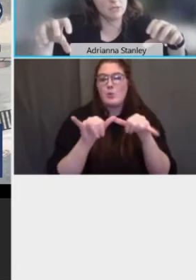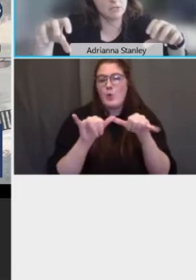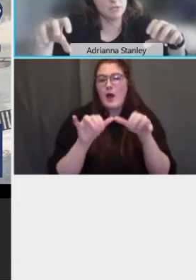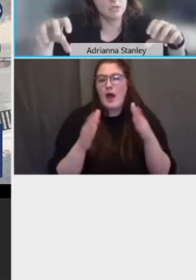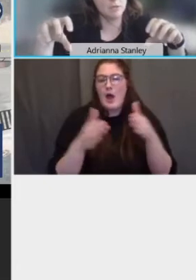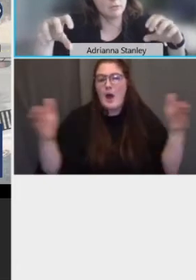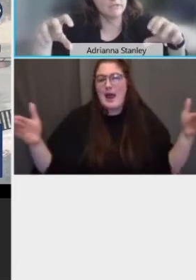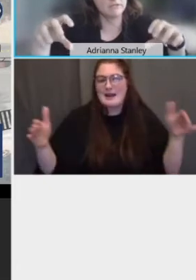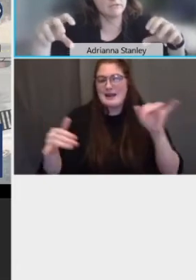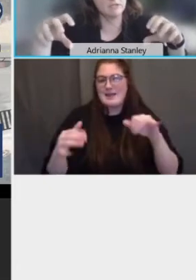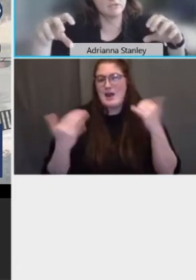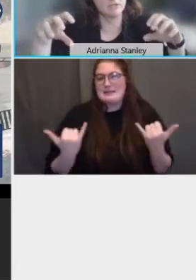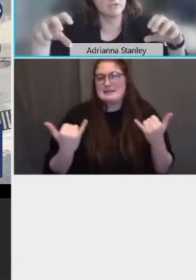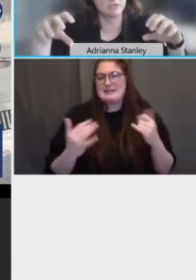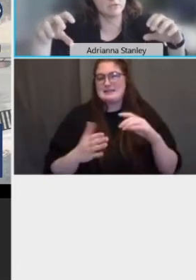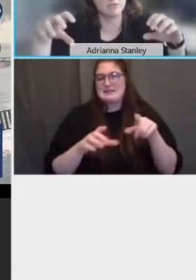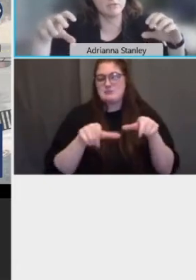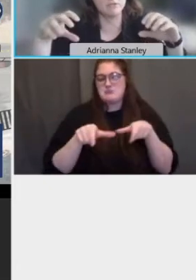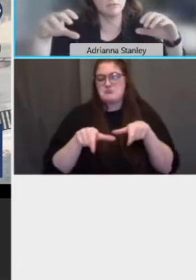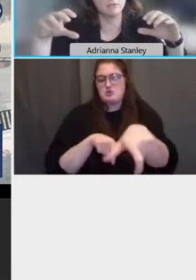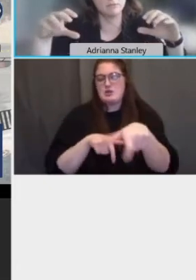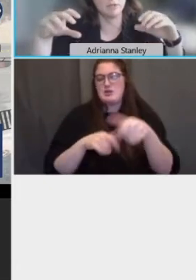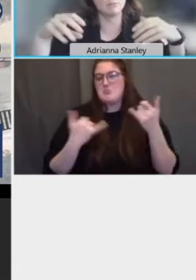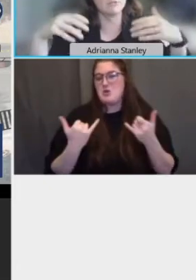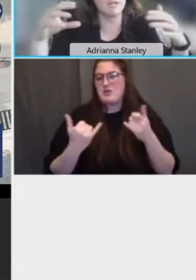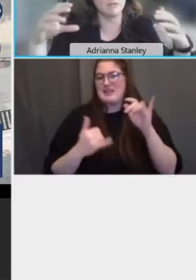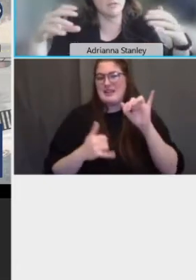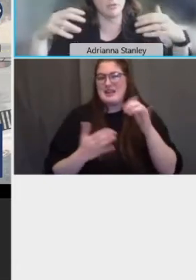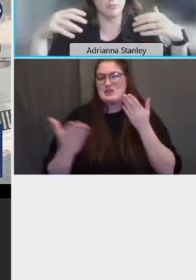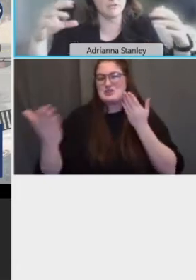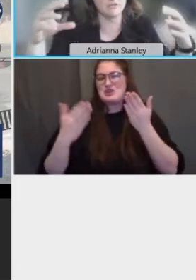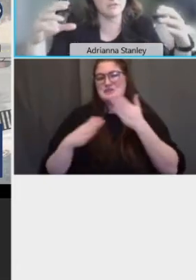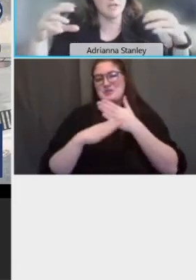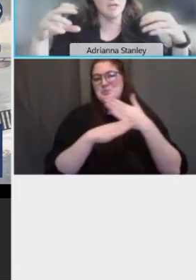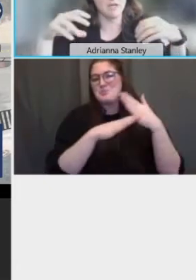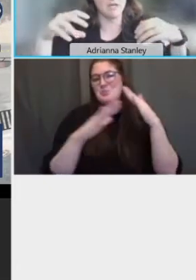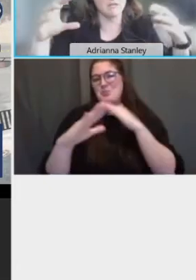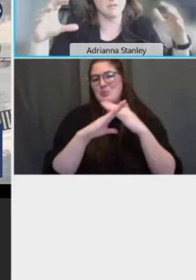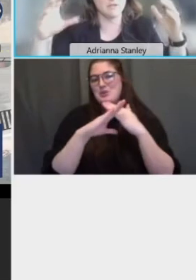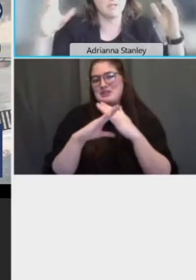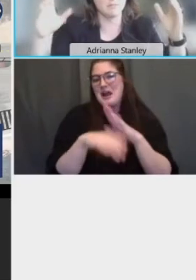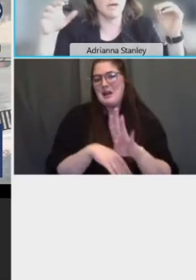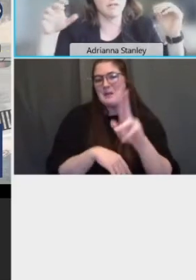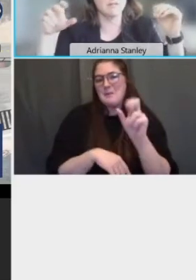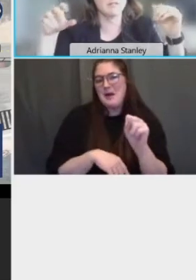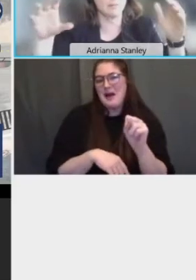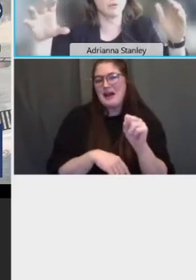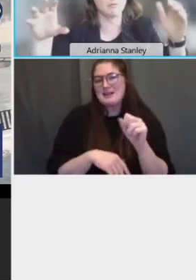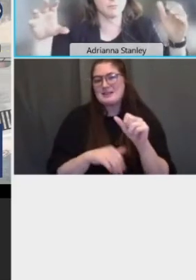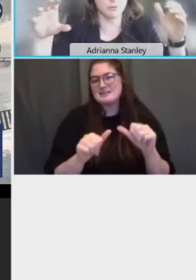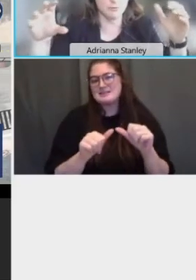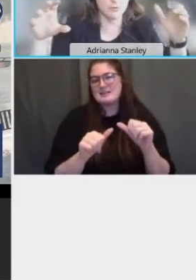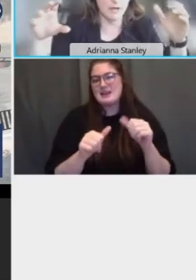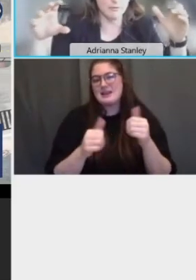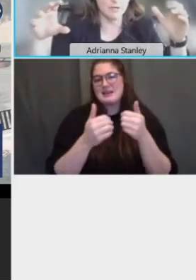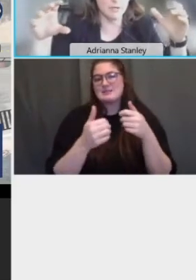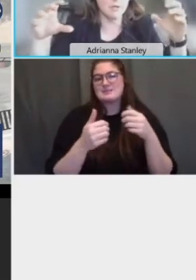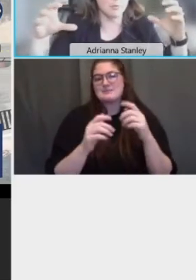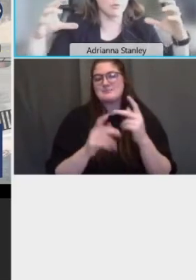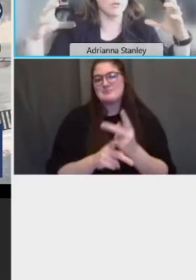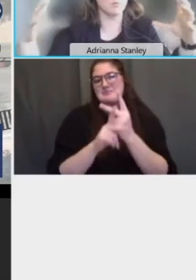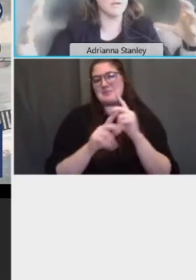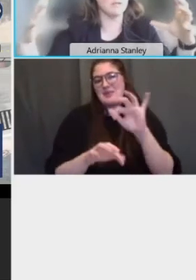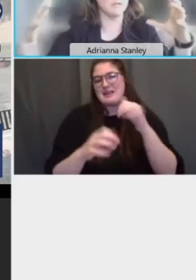that location. Presently, it just serves to protect the bus and to keep that separate from through